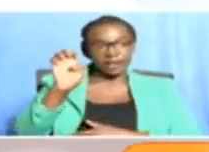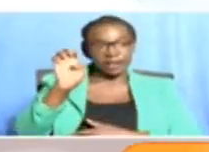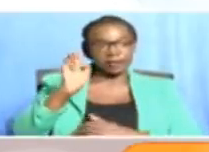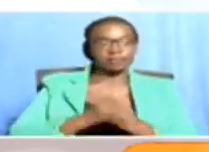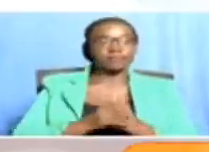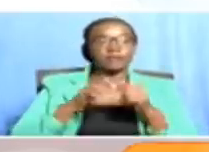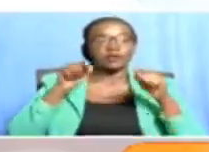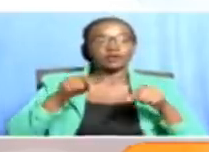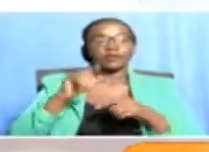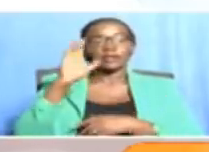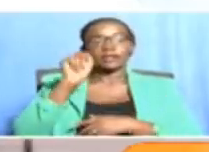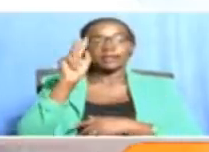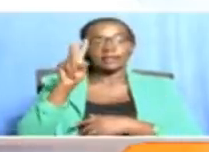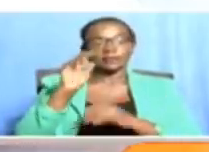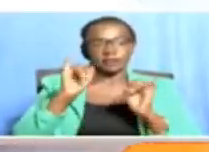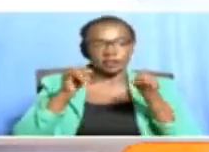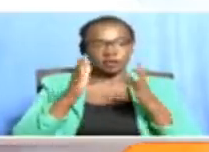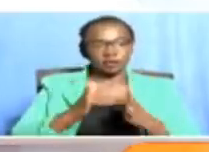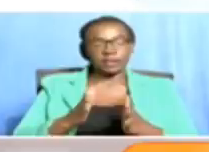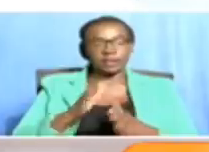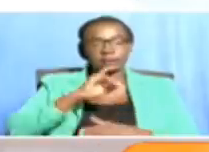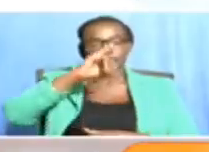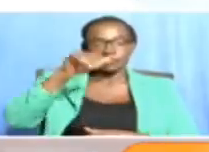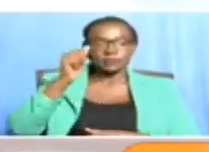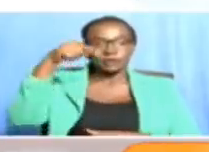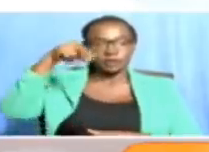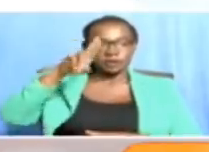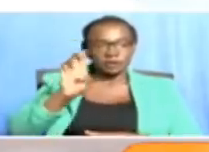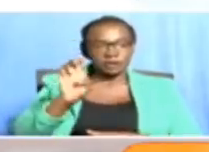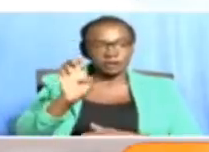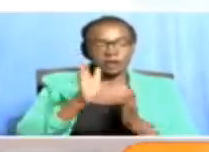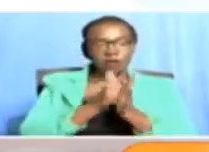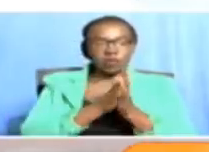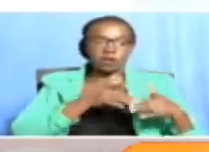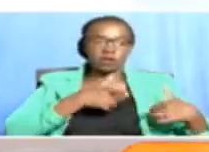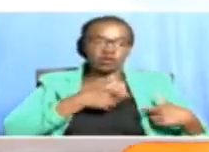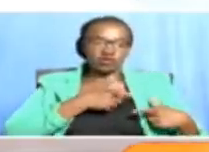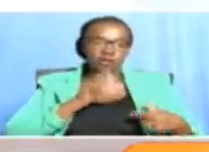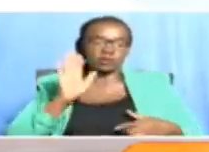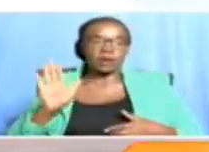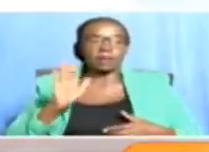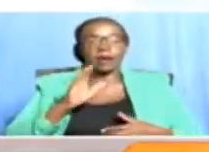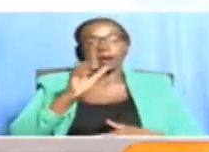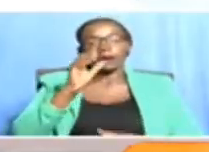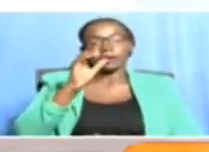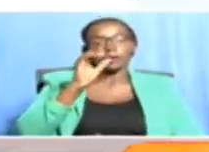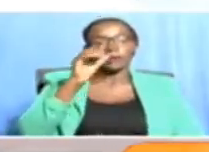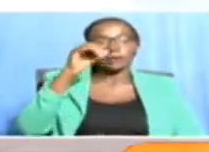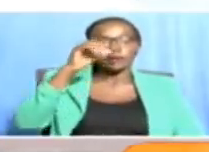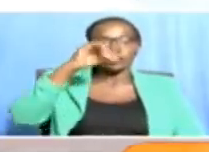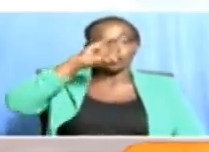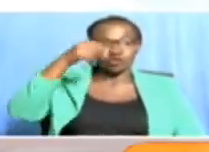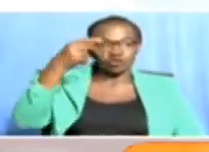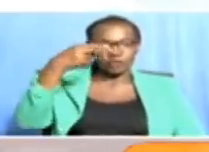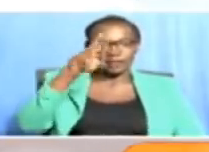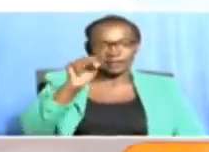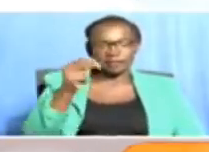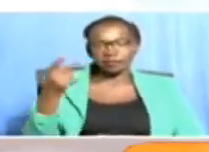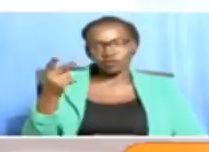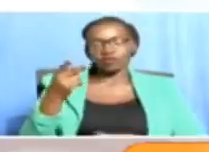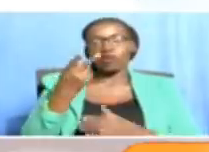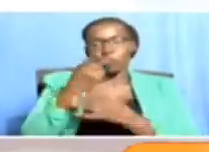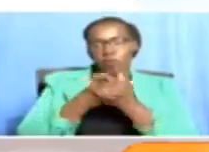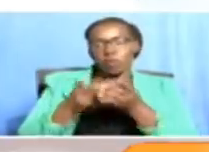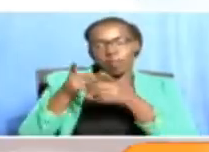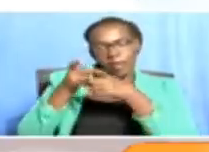Tonight, Citizen TV anchor Jacque Maribe and her fiancé Joseph Irungu have formally been charged of murder. Jacque